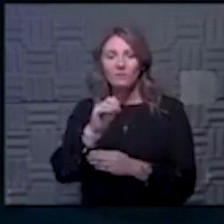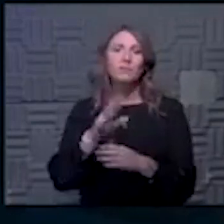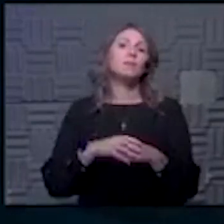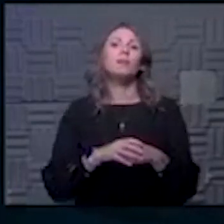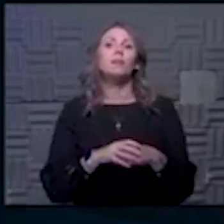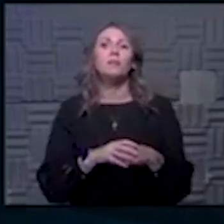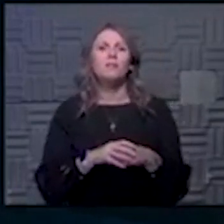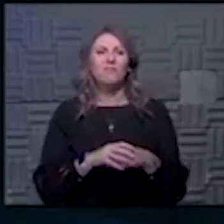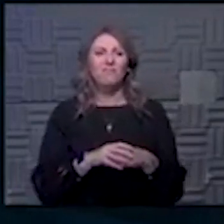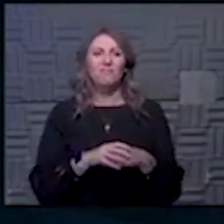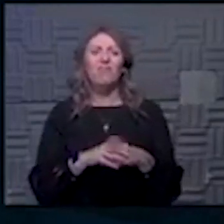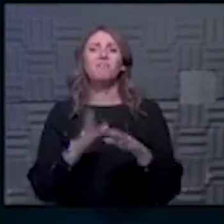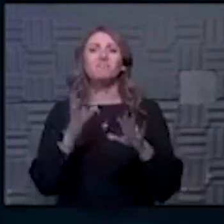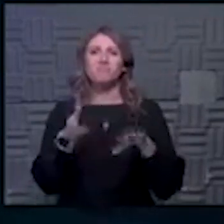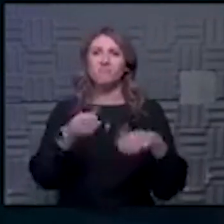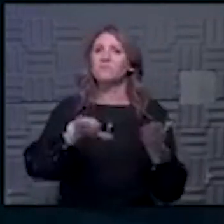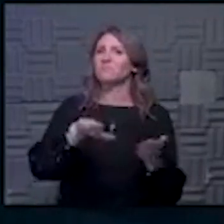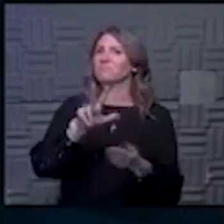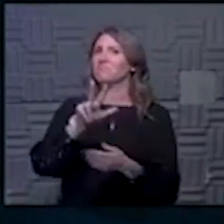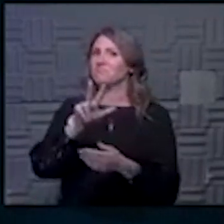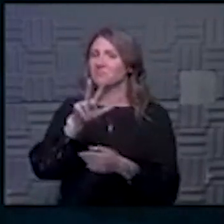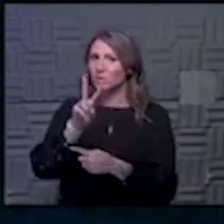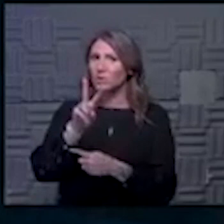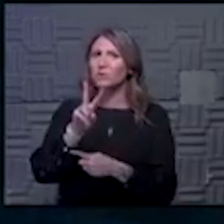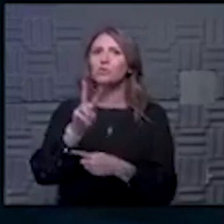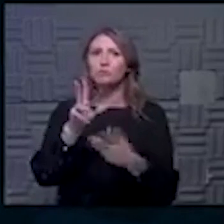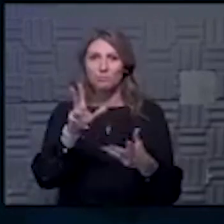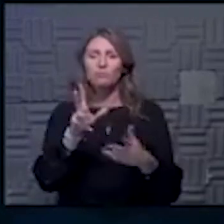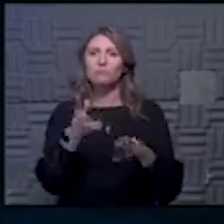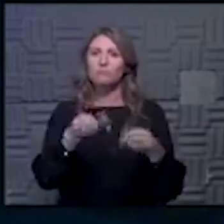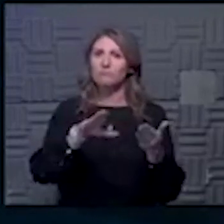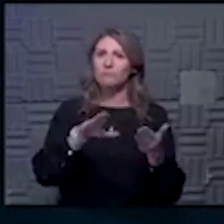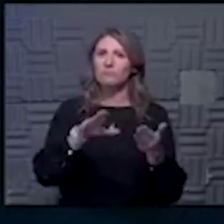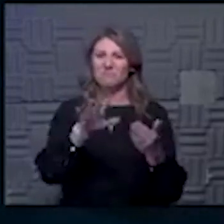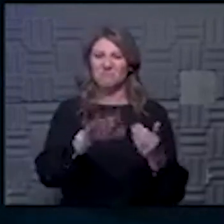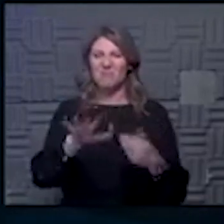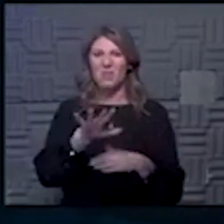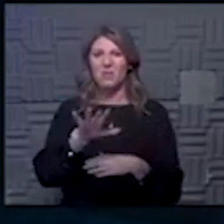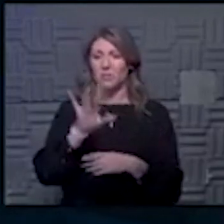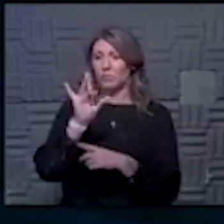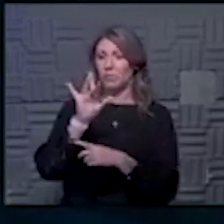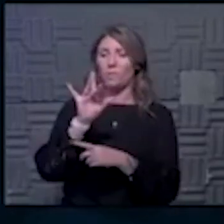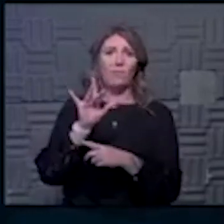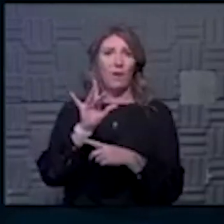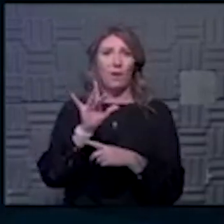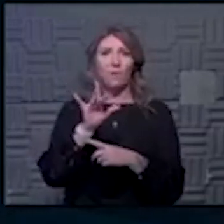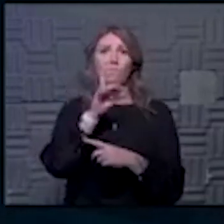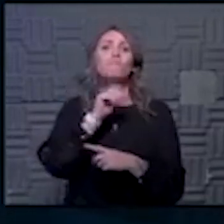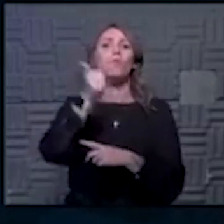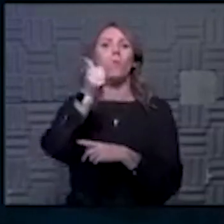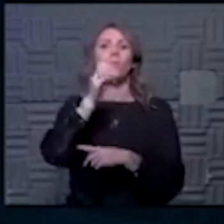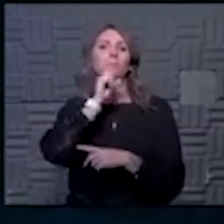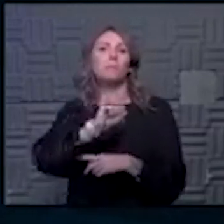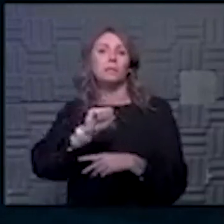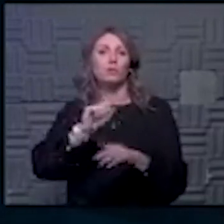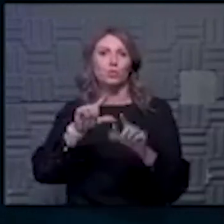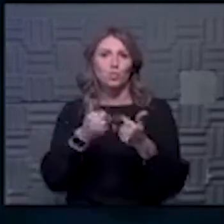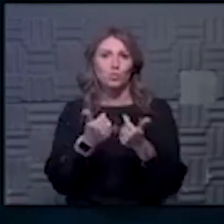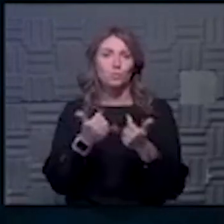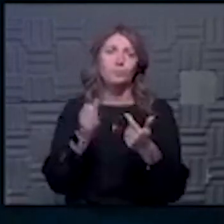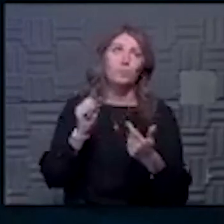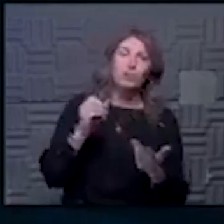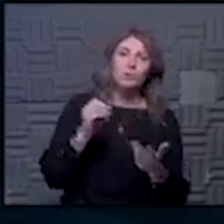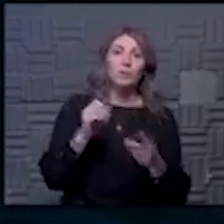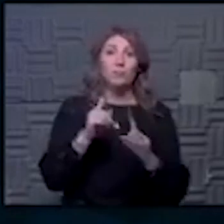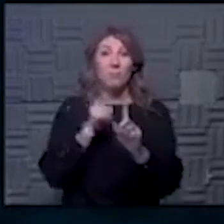about 32 patients, and of those, nearly 25 of them were older age group. So